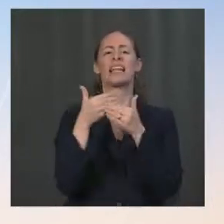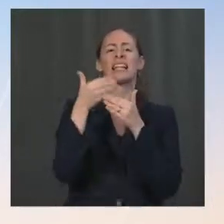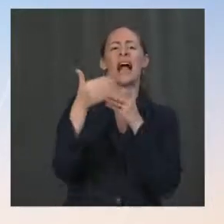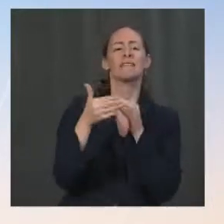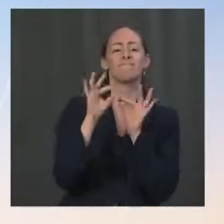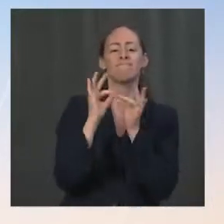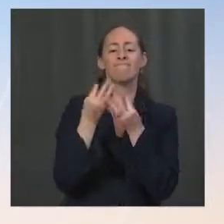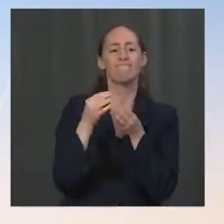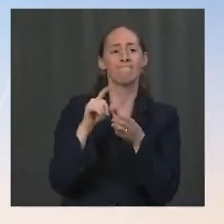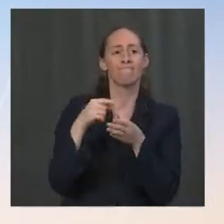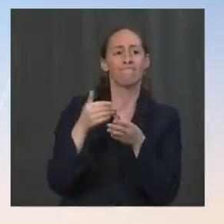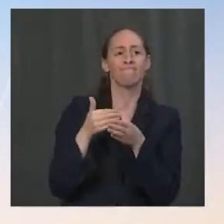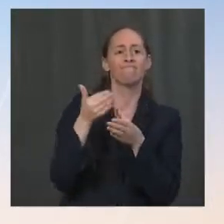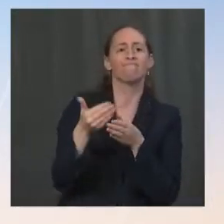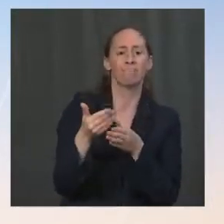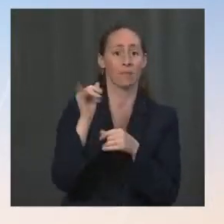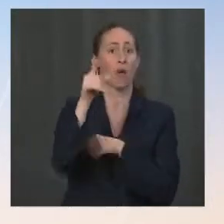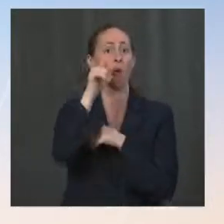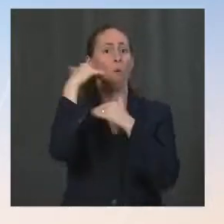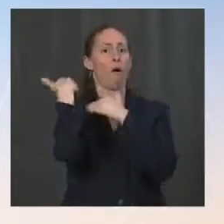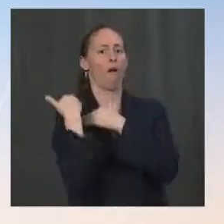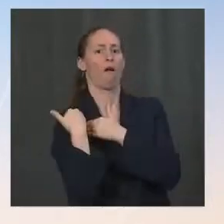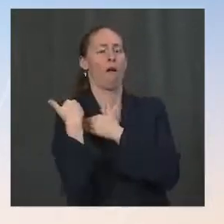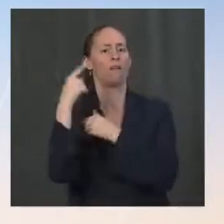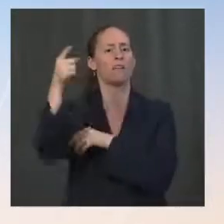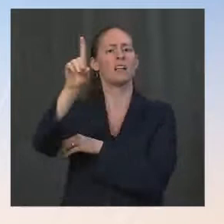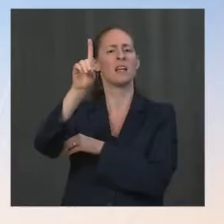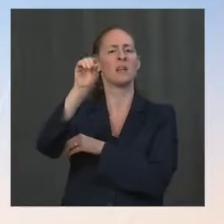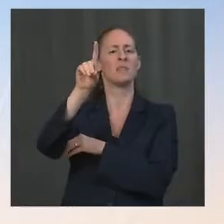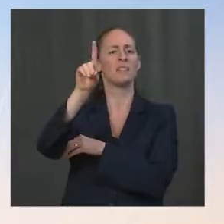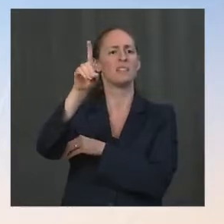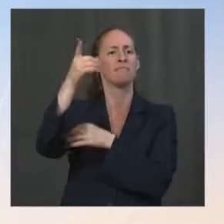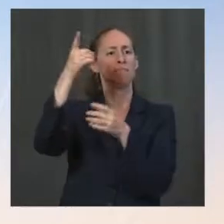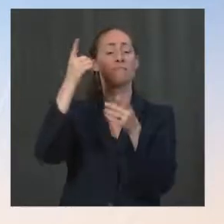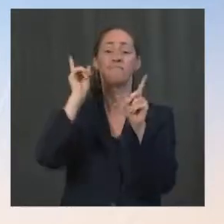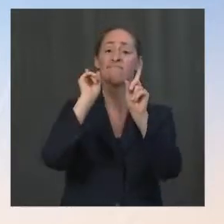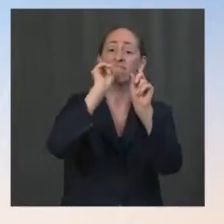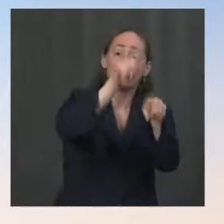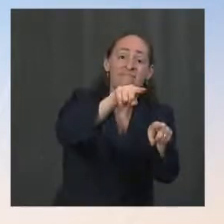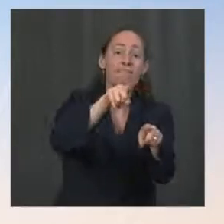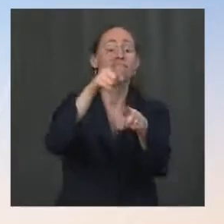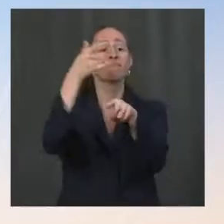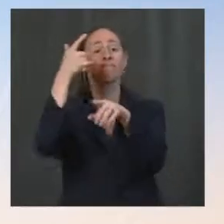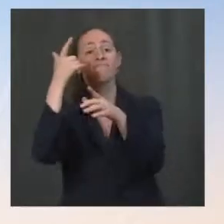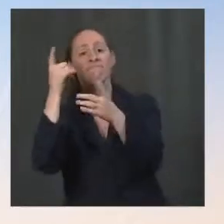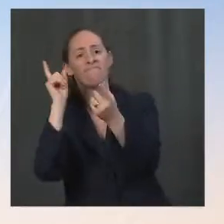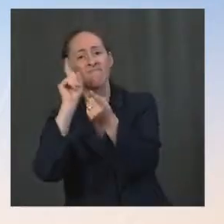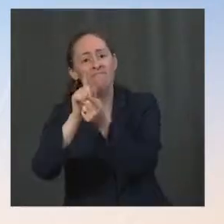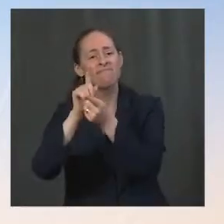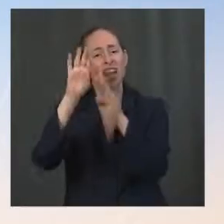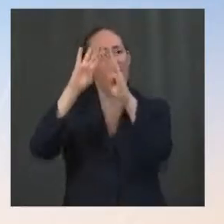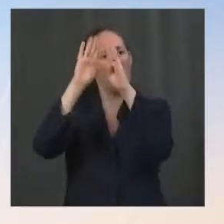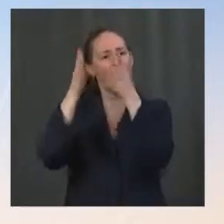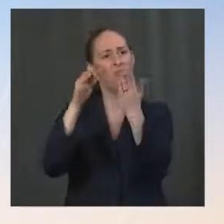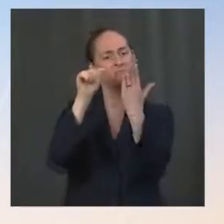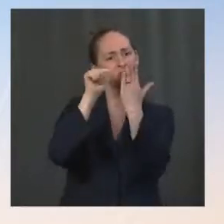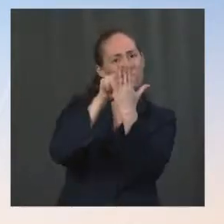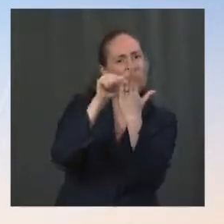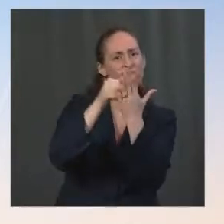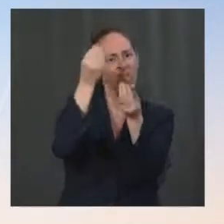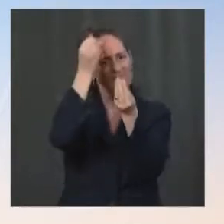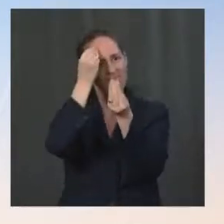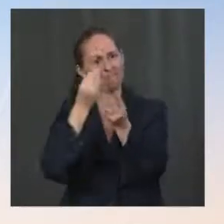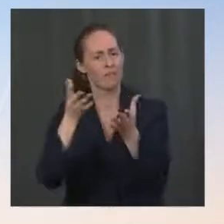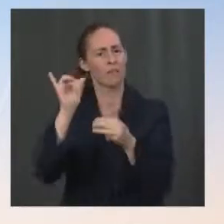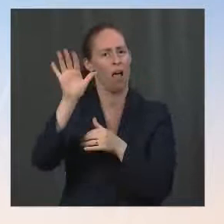of Defense, typically in person to next of kin. I believe they gave an update on that this morning, conveyed that that process is ongoing. The president wouldn't